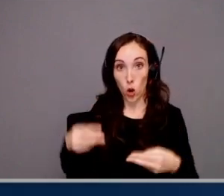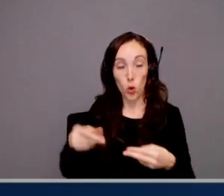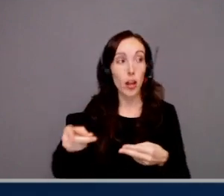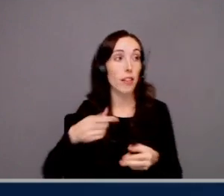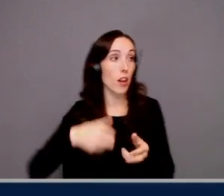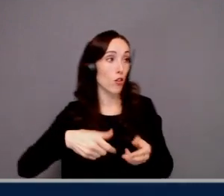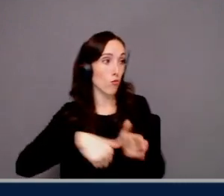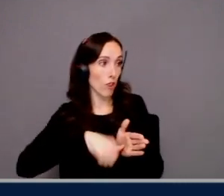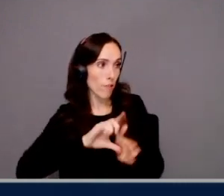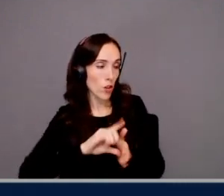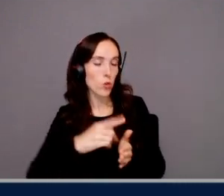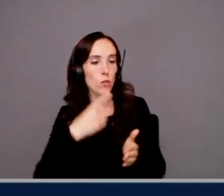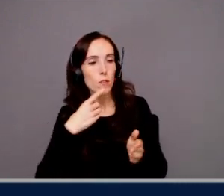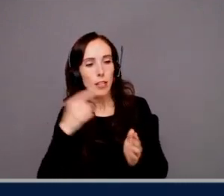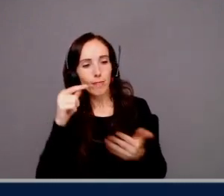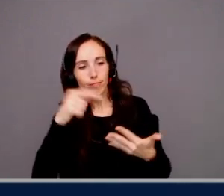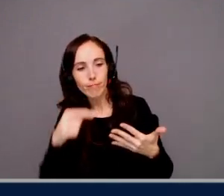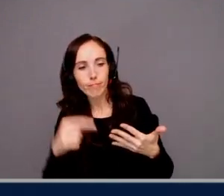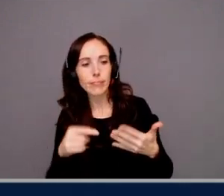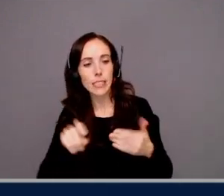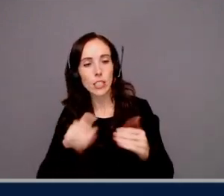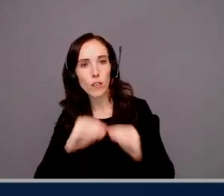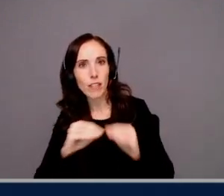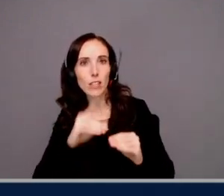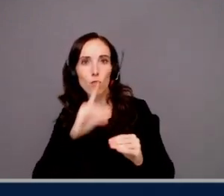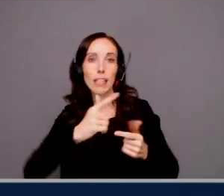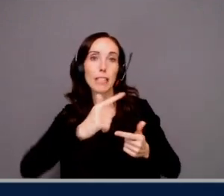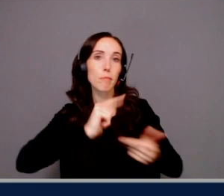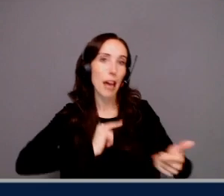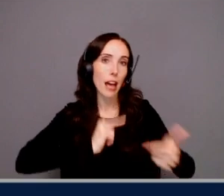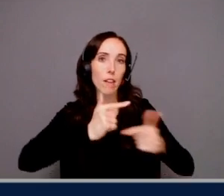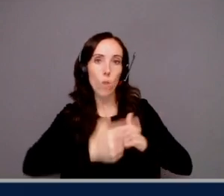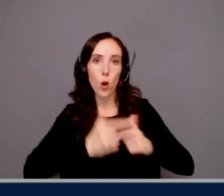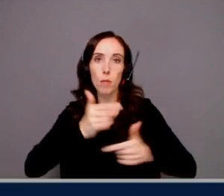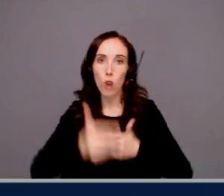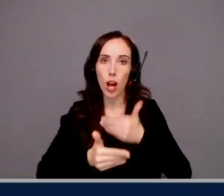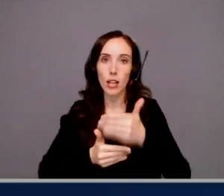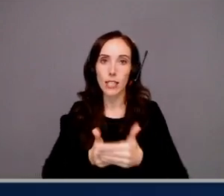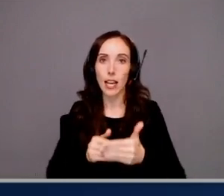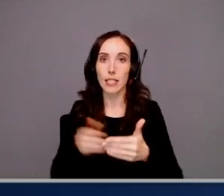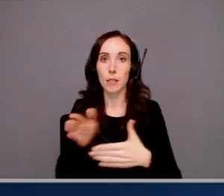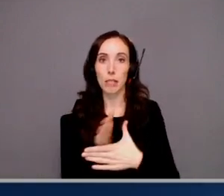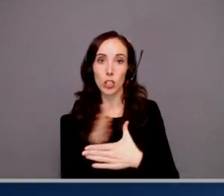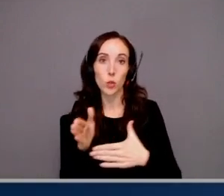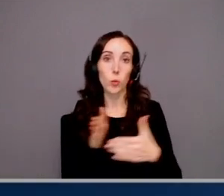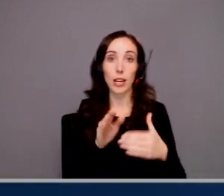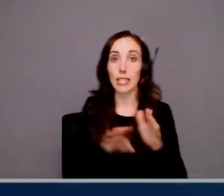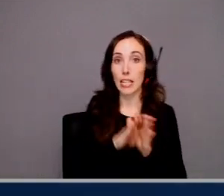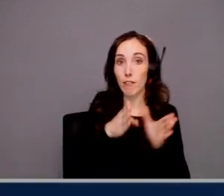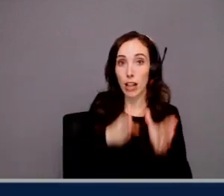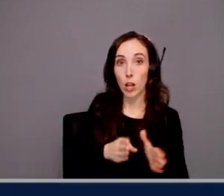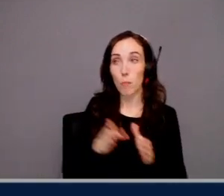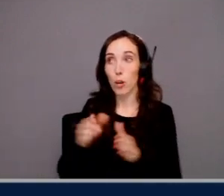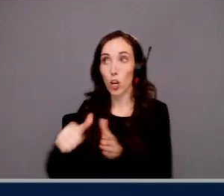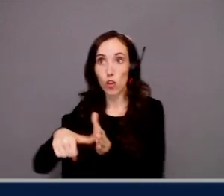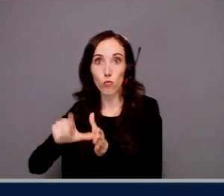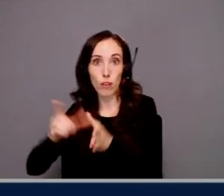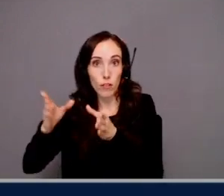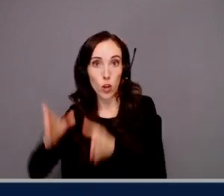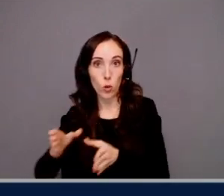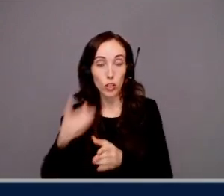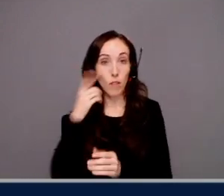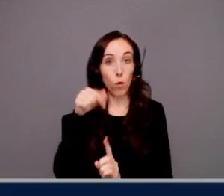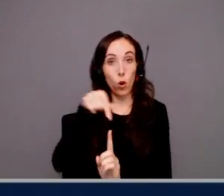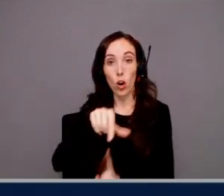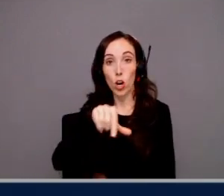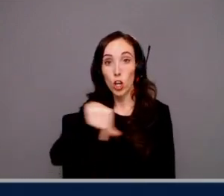need to fix these things. And it's a back and forth process between the code author and the code reviewer. What we are trying to do with Amazon Q Developer is to see if we